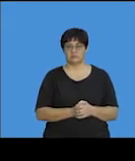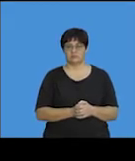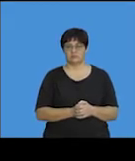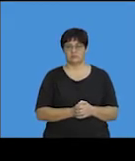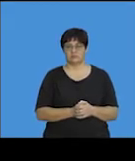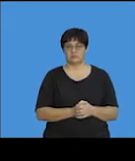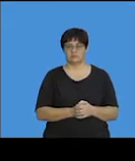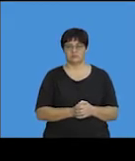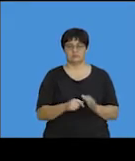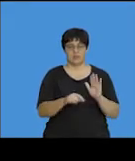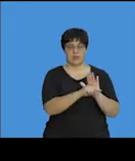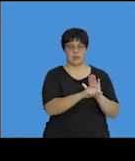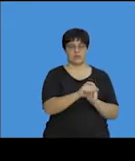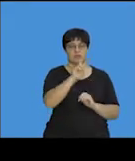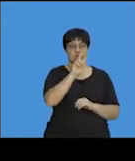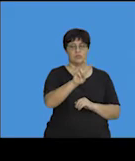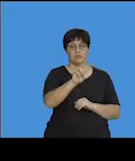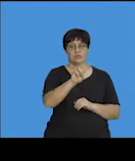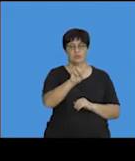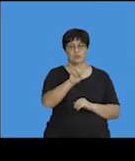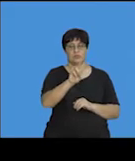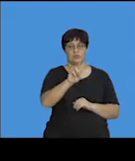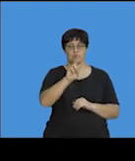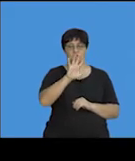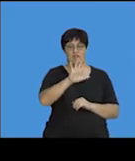19.6, and I get minus